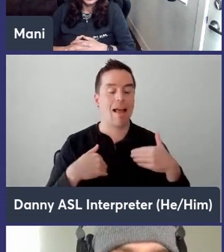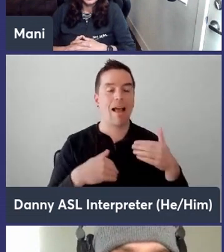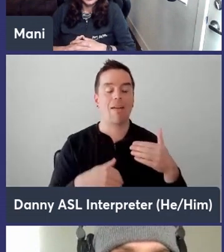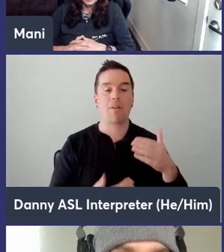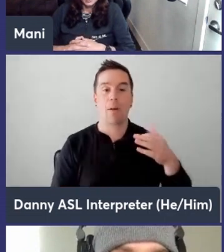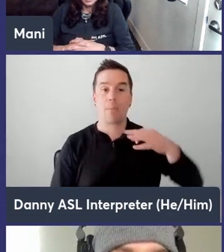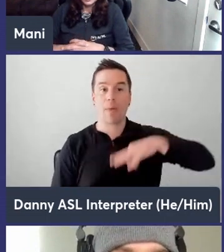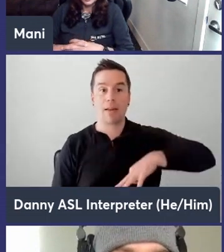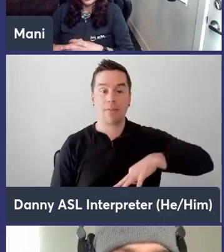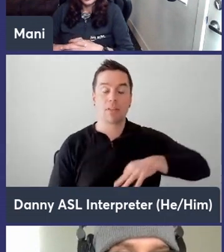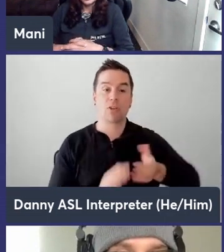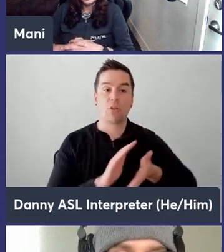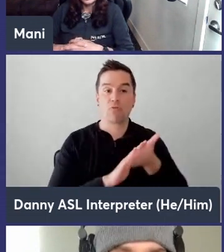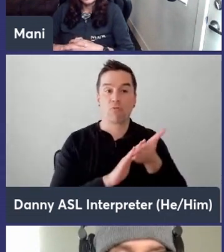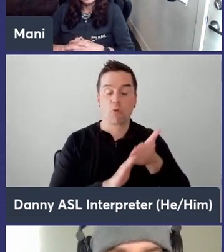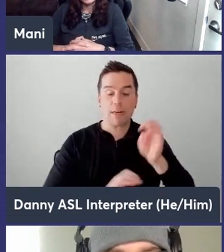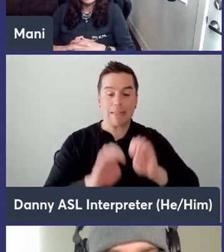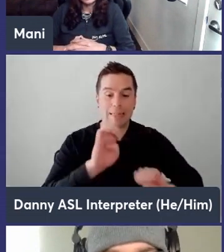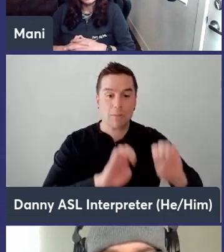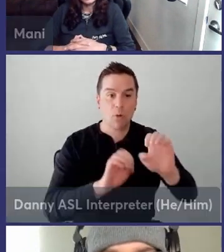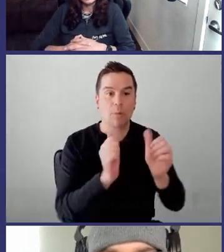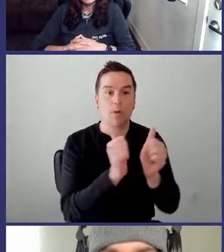learning, which it sounds like